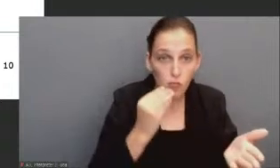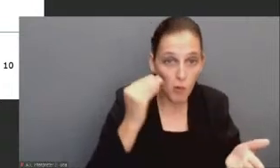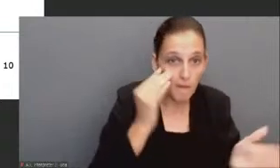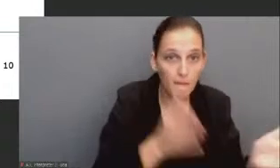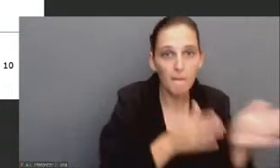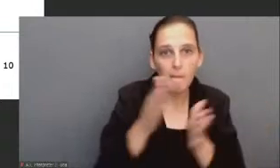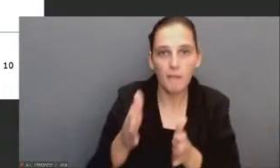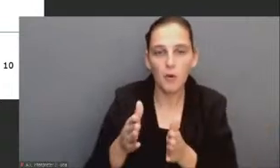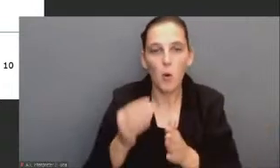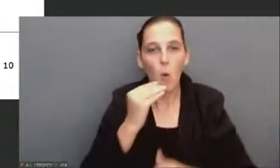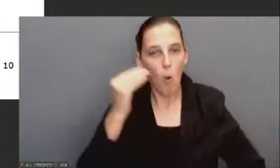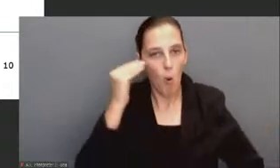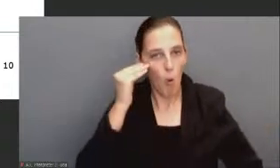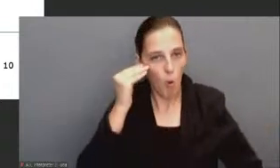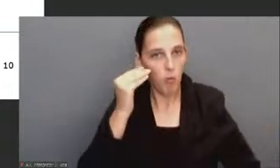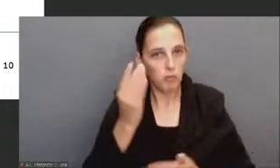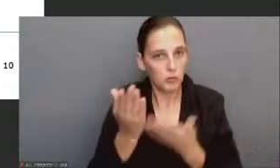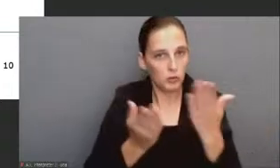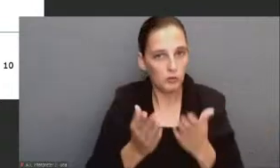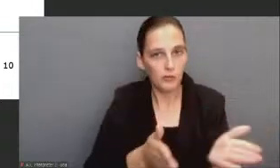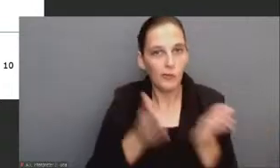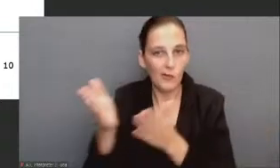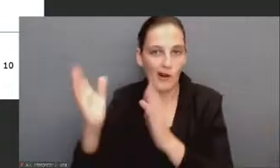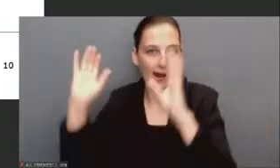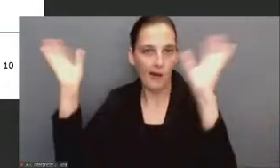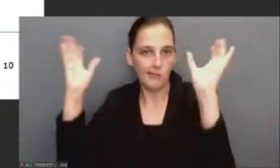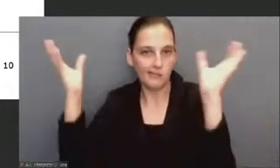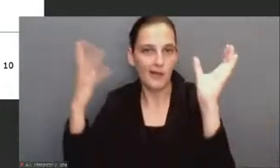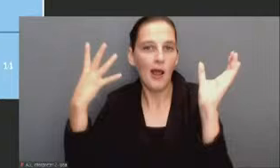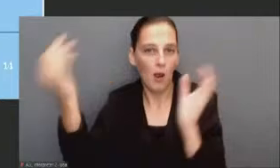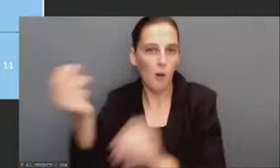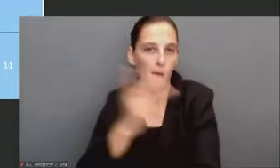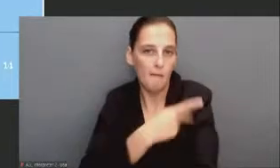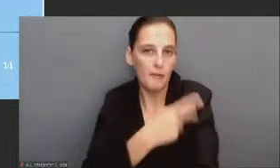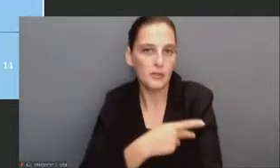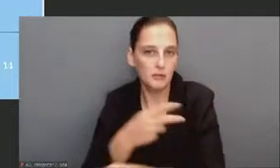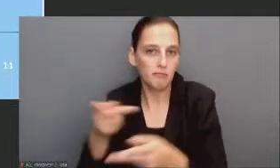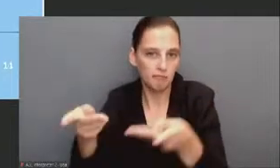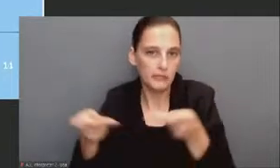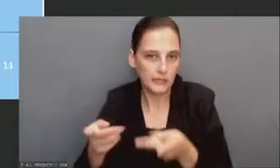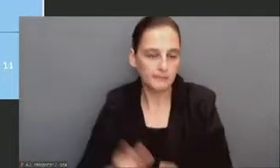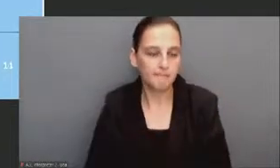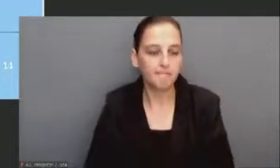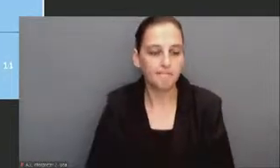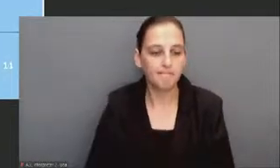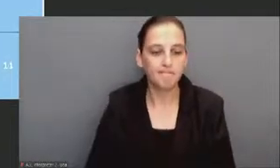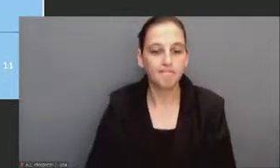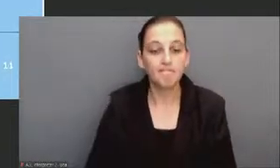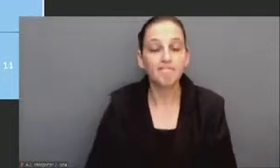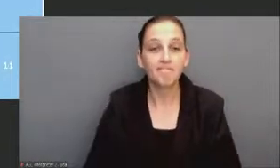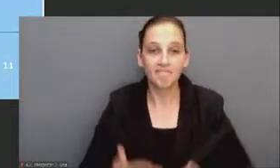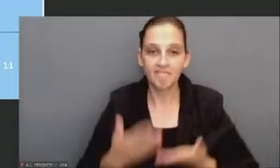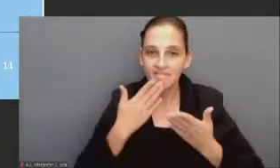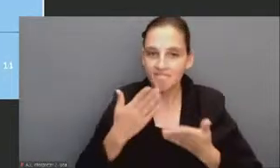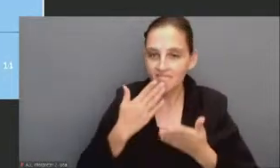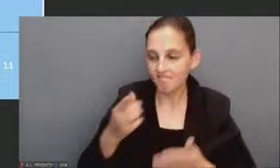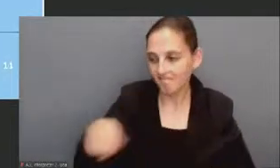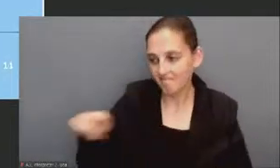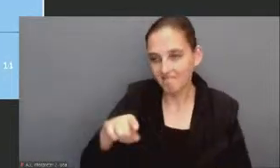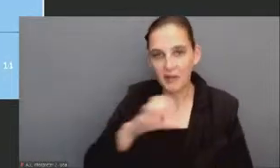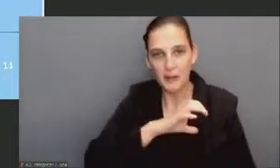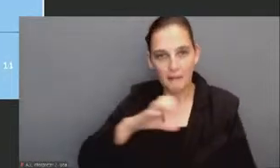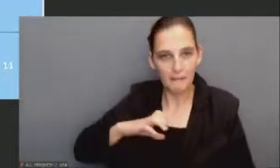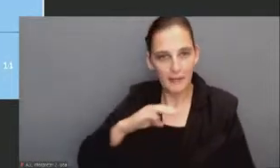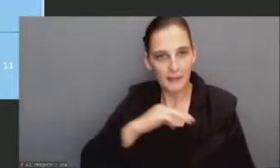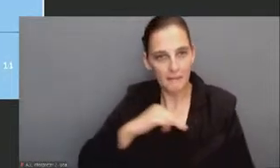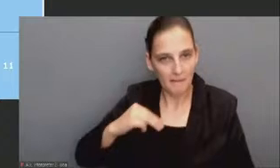infusions, and in ambulatory outpatient facilities. So again, I would like to thank my subcommittee members for their